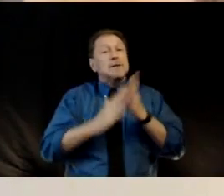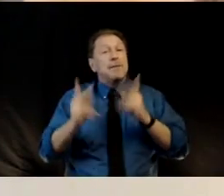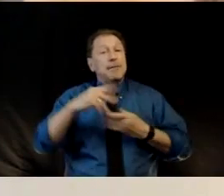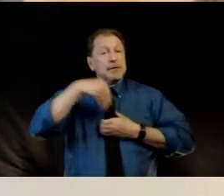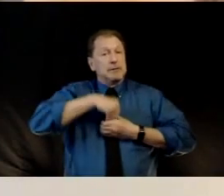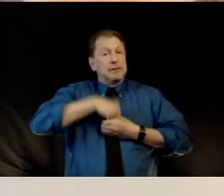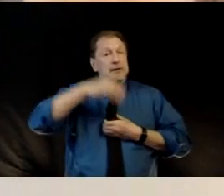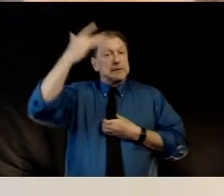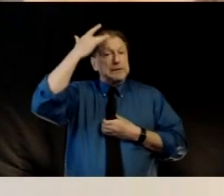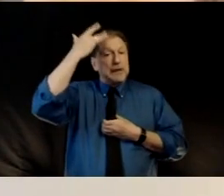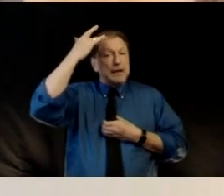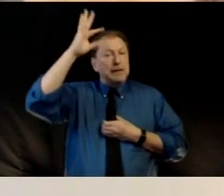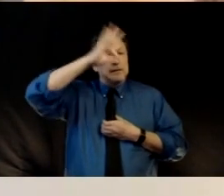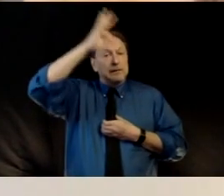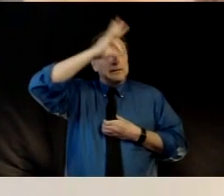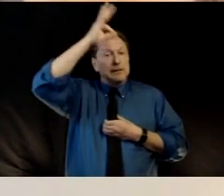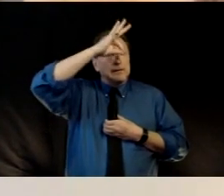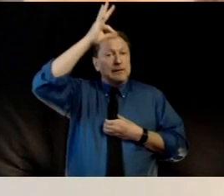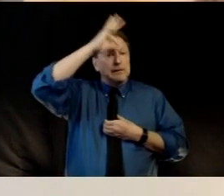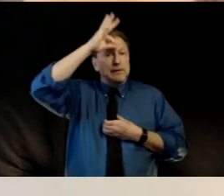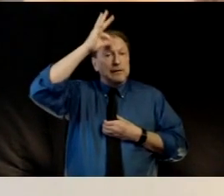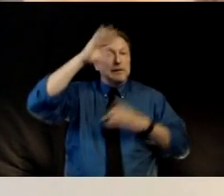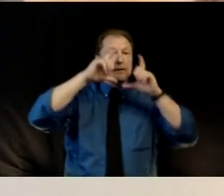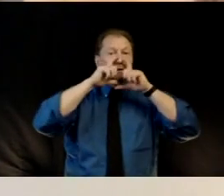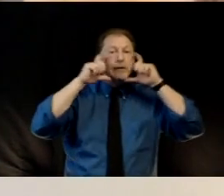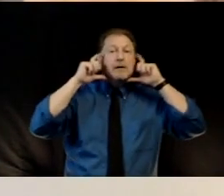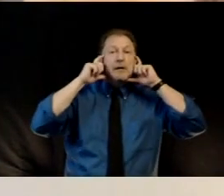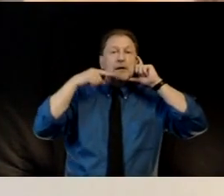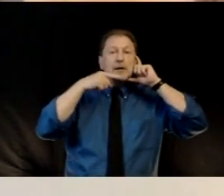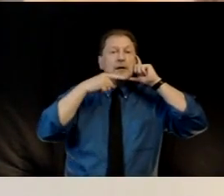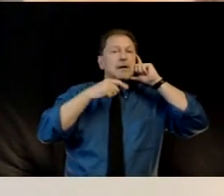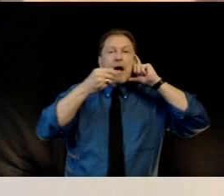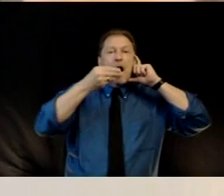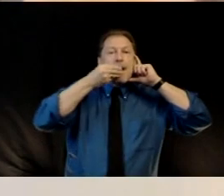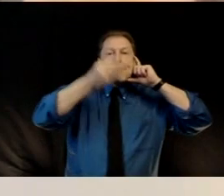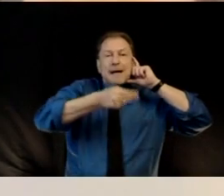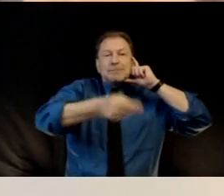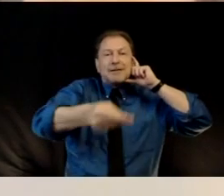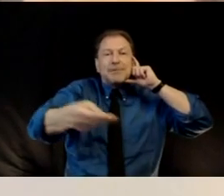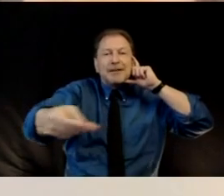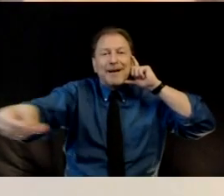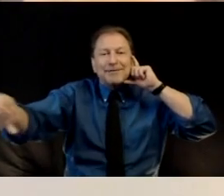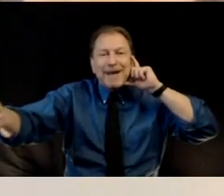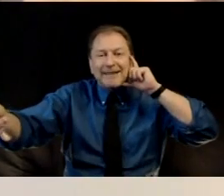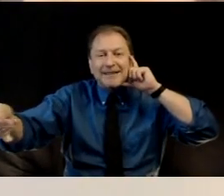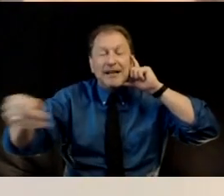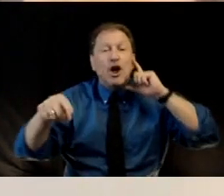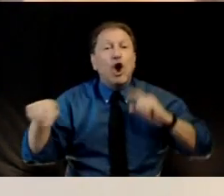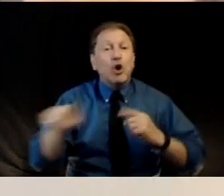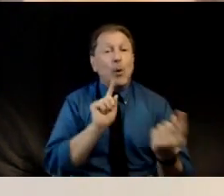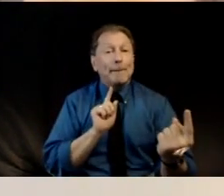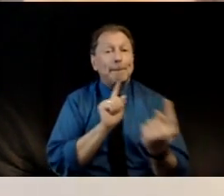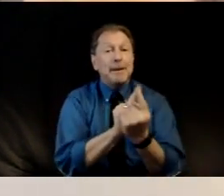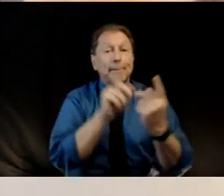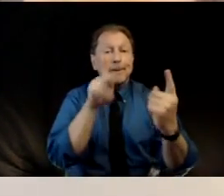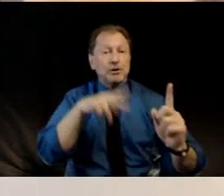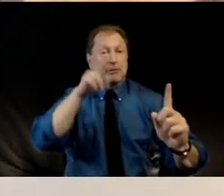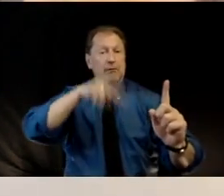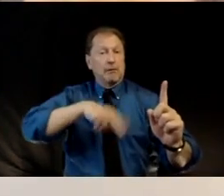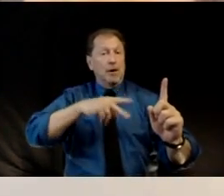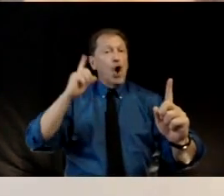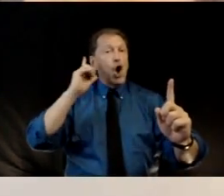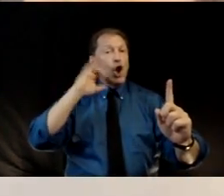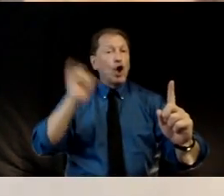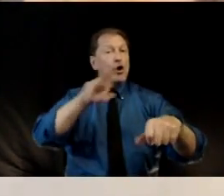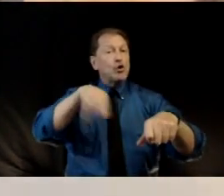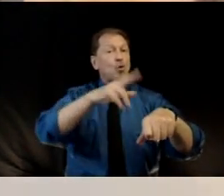people may never get symptoms at all, which means that anyone could be contagious with COVID at any time. And these cloth